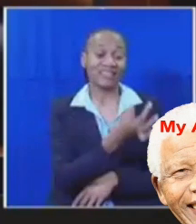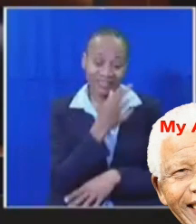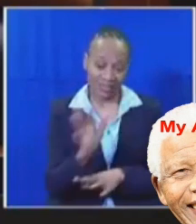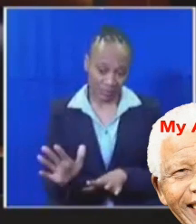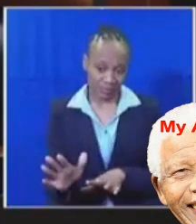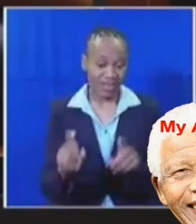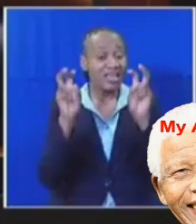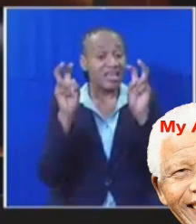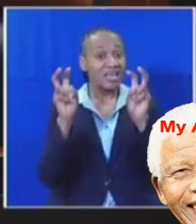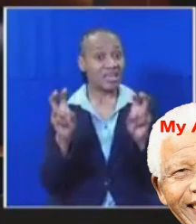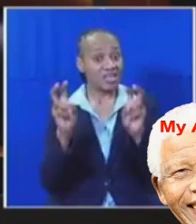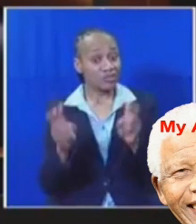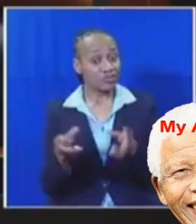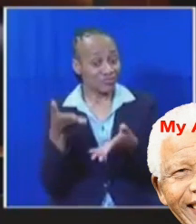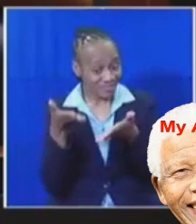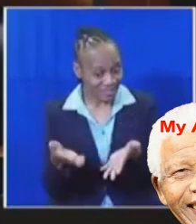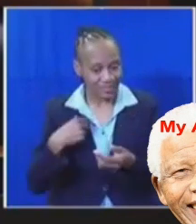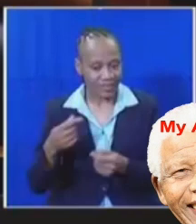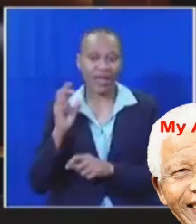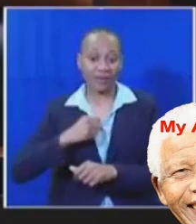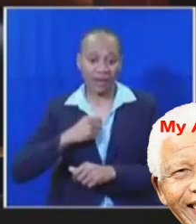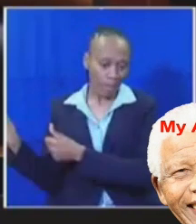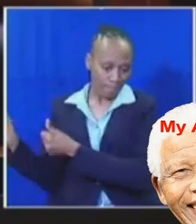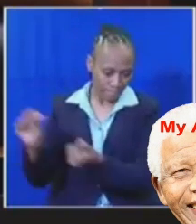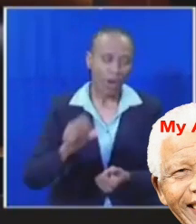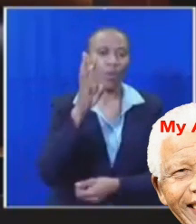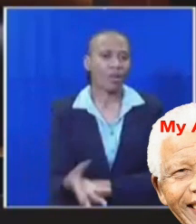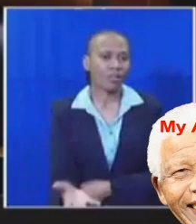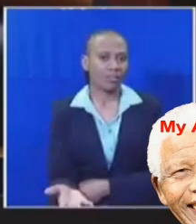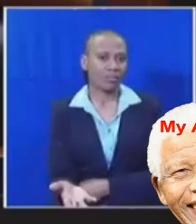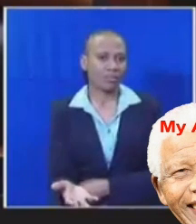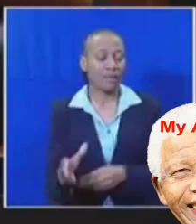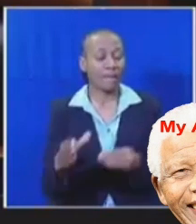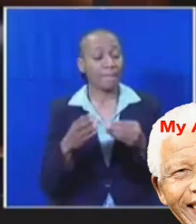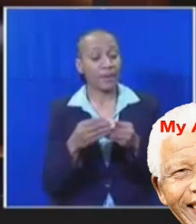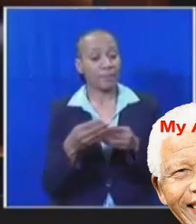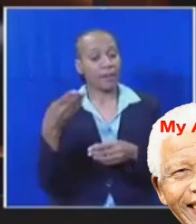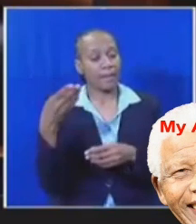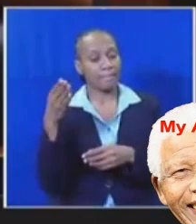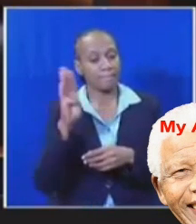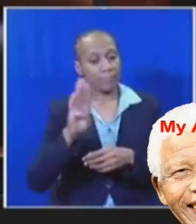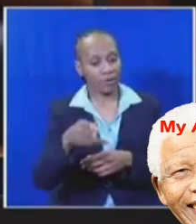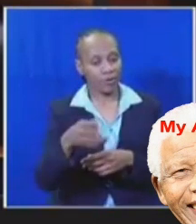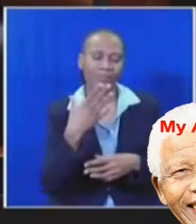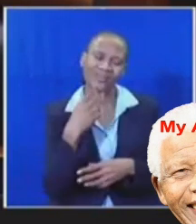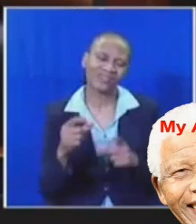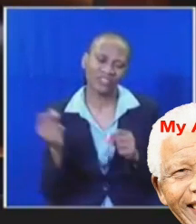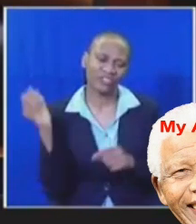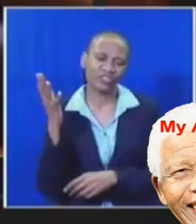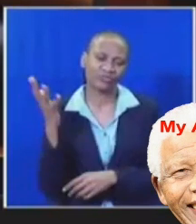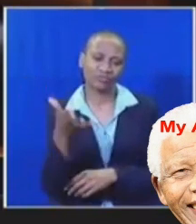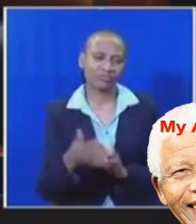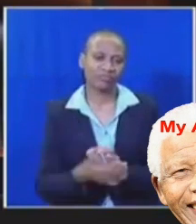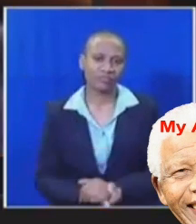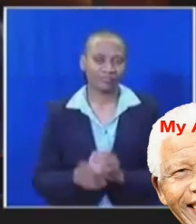that is under dispute, I will come back and rule in this House. Honorable Pongo, can you please conclude your speech? Yes, I must